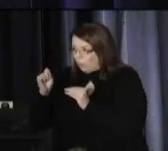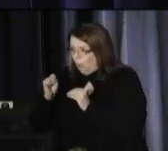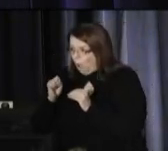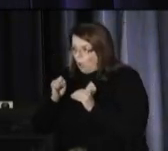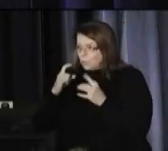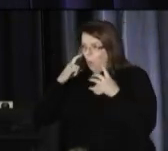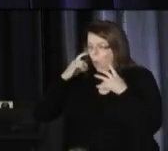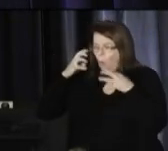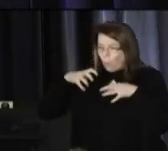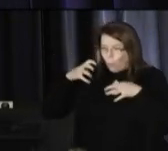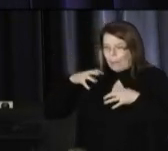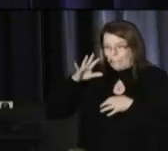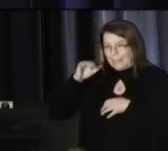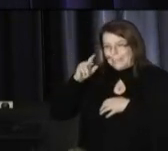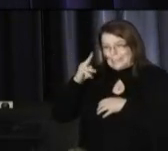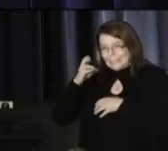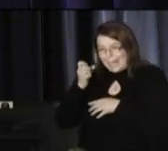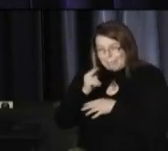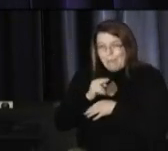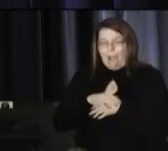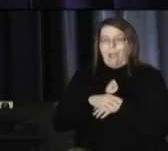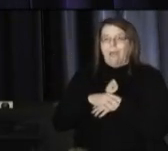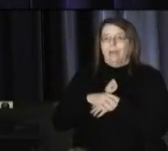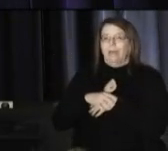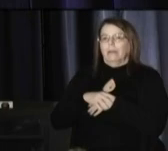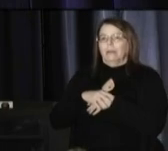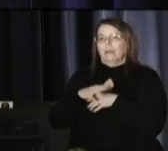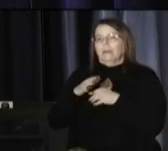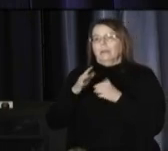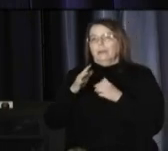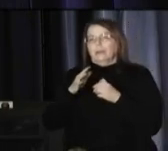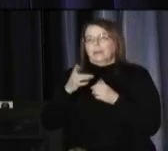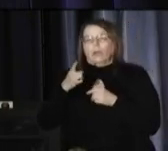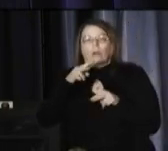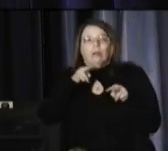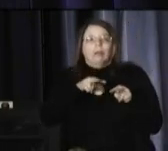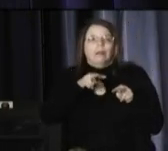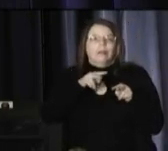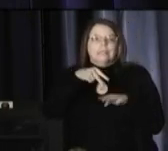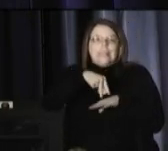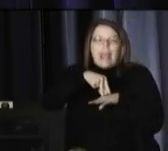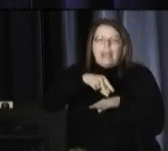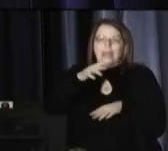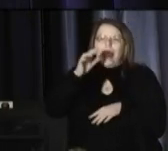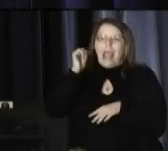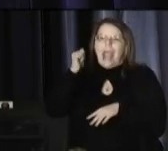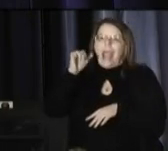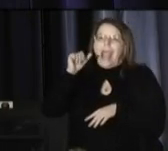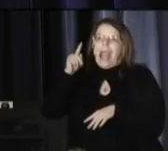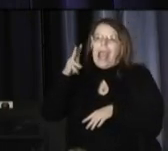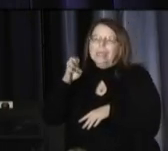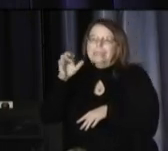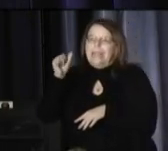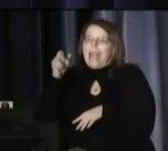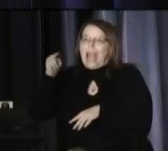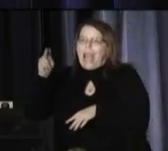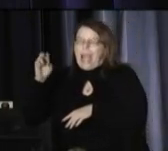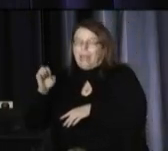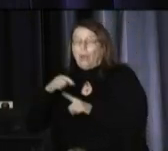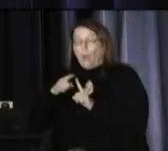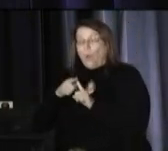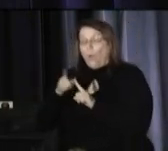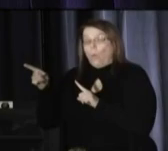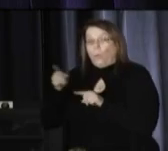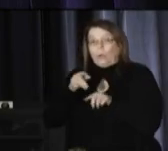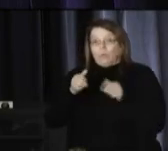Cinnabon, leaving an offering at the feet of Auntie Anne. After he drops his luggage into your trunk and